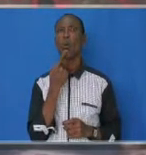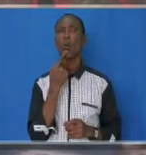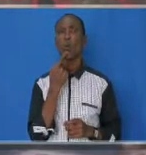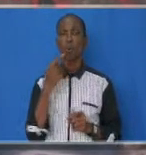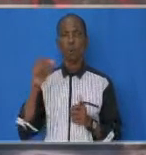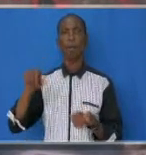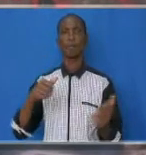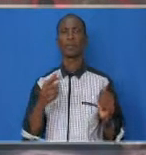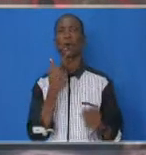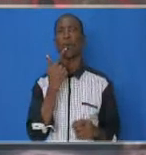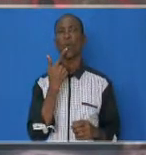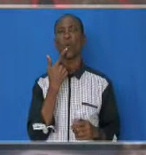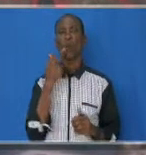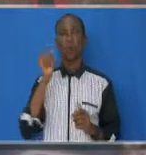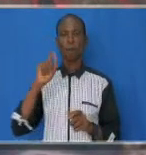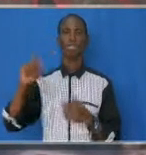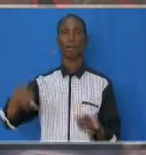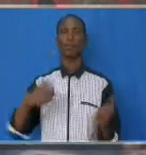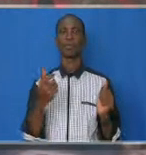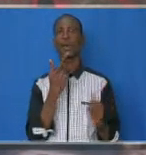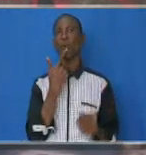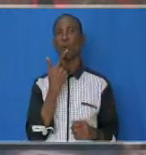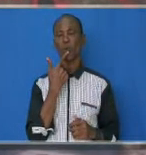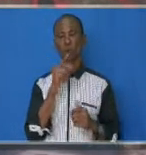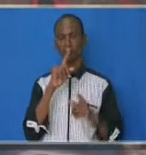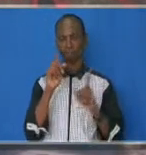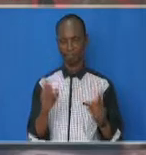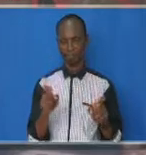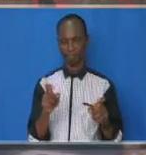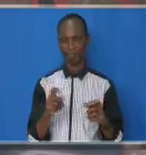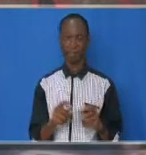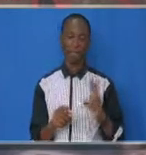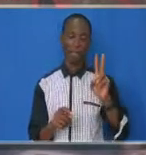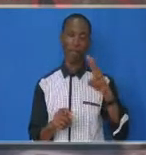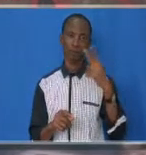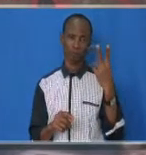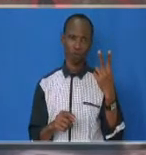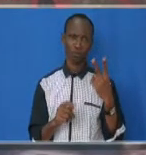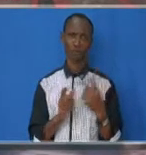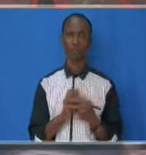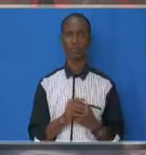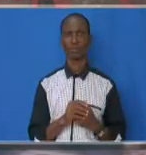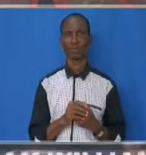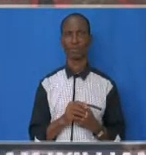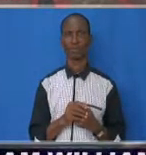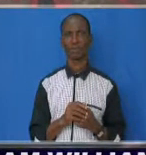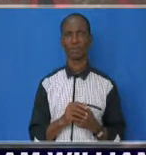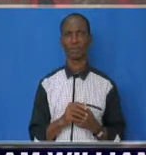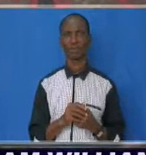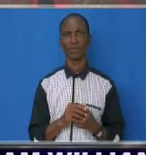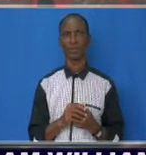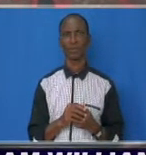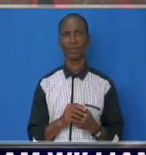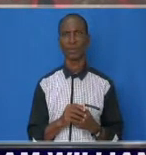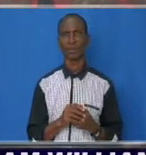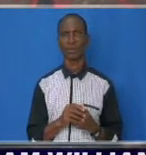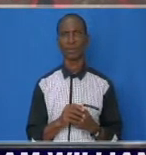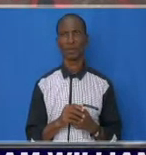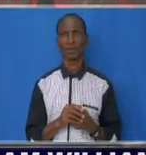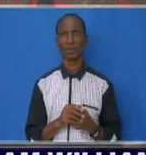sɛ nokware nokware mese wo sɛ sɛ woanwo obi foforɔ wɔ nsuo ne honhom mu a ɔrenhu no Nyankopɔn